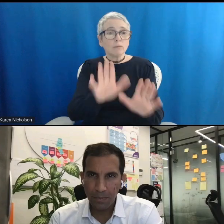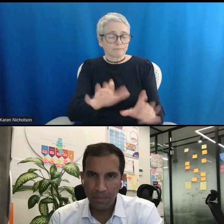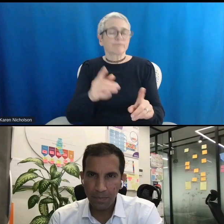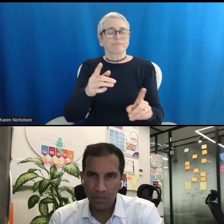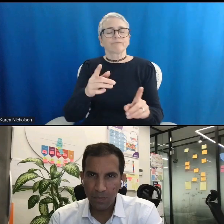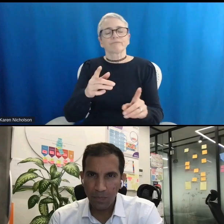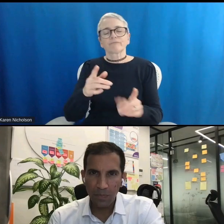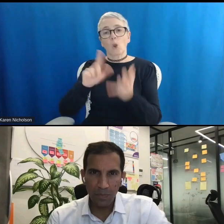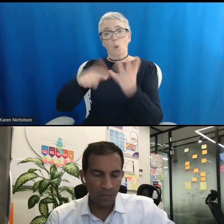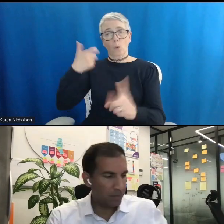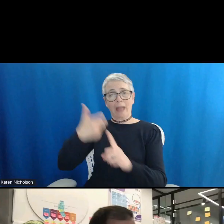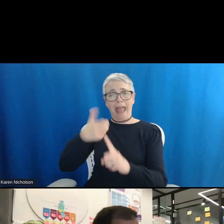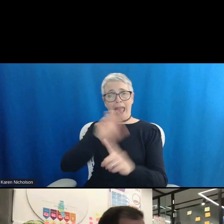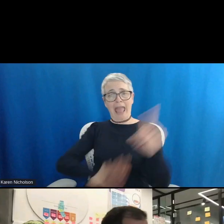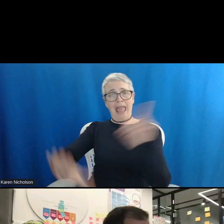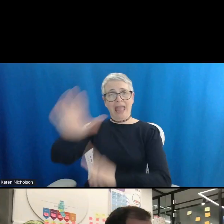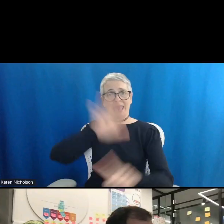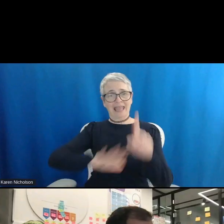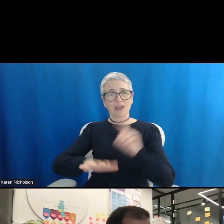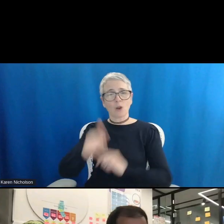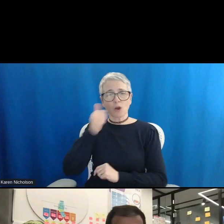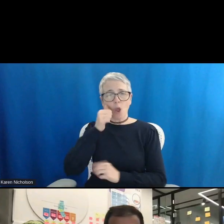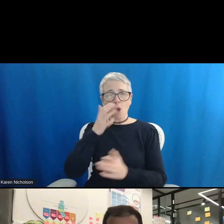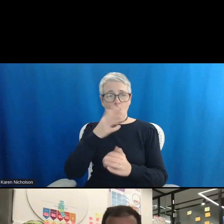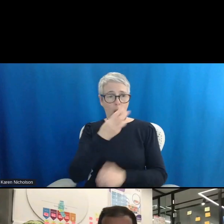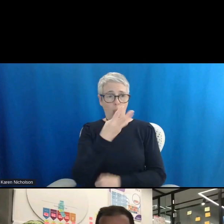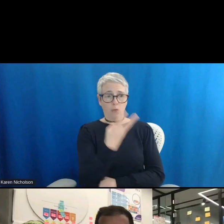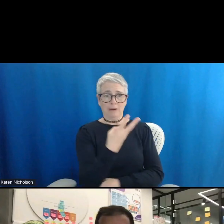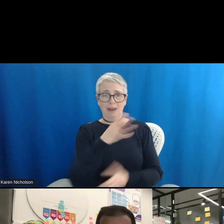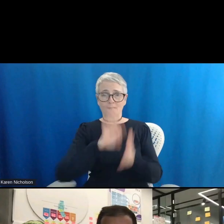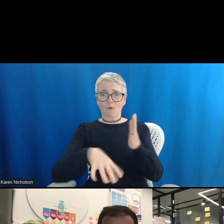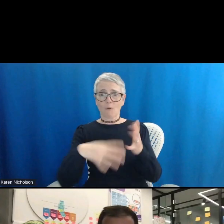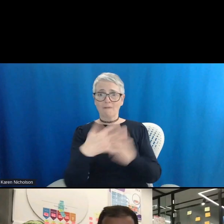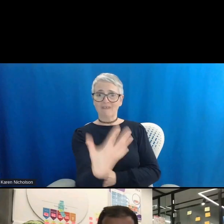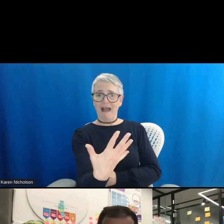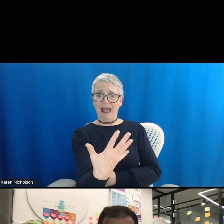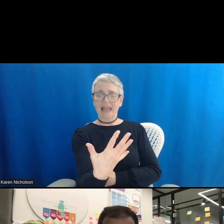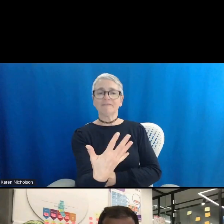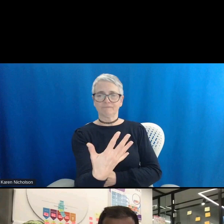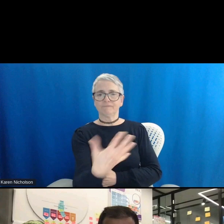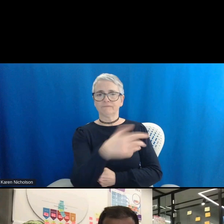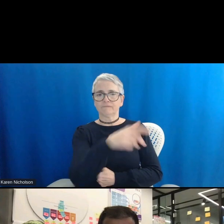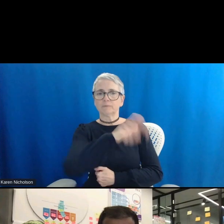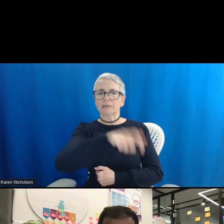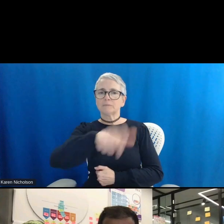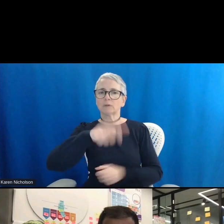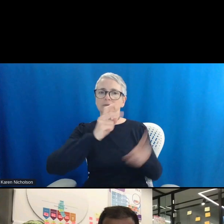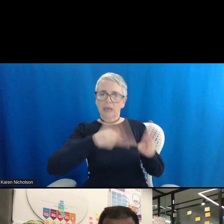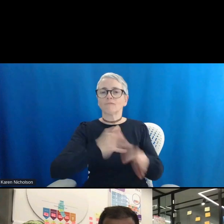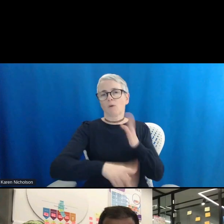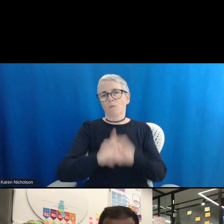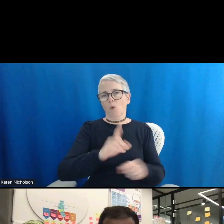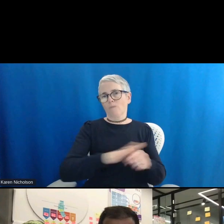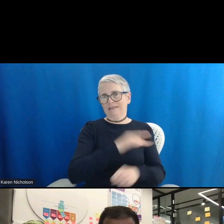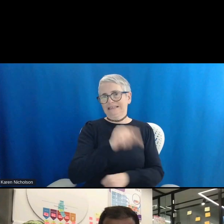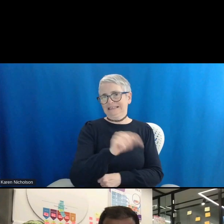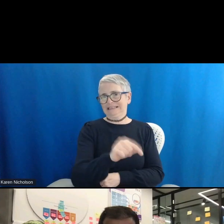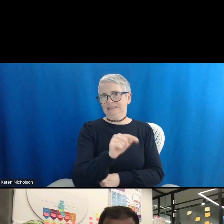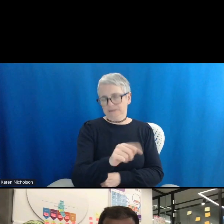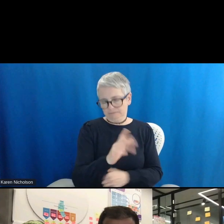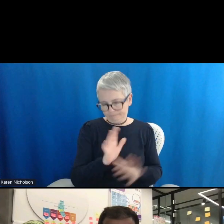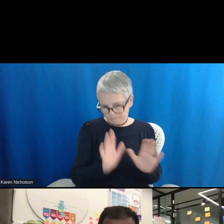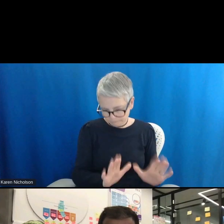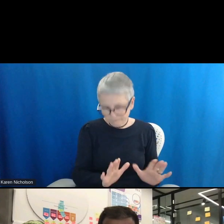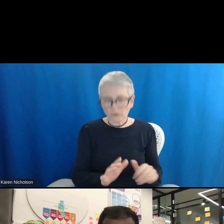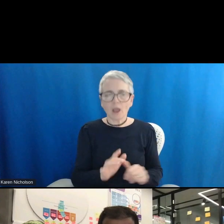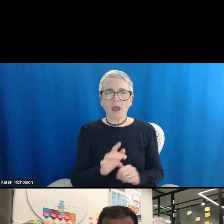all COVID-19 deaths are disabled people, even though we amount to 17% of the population. And this was actually the